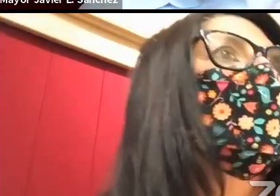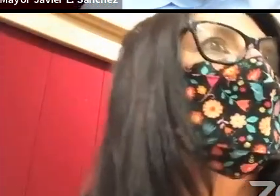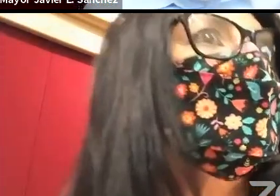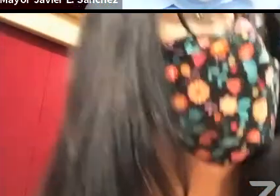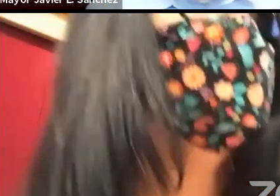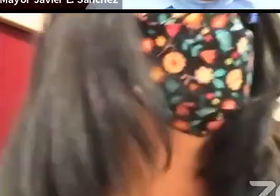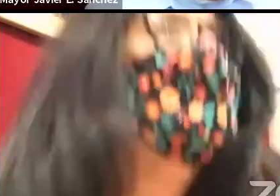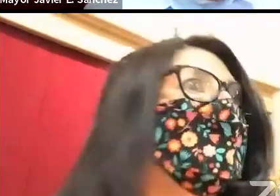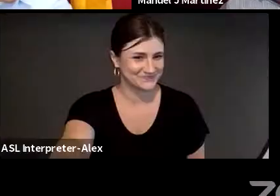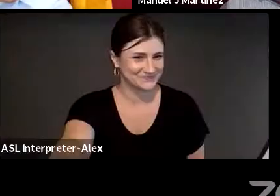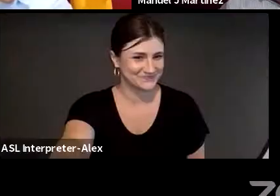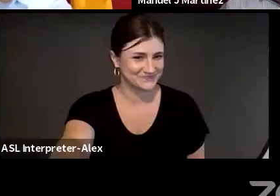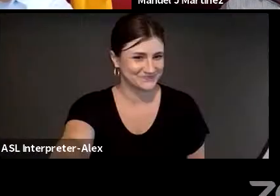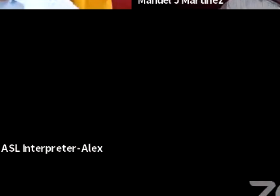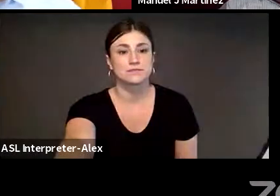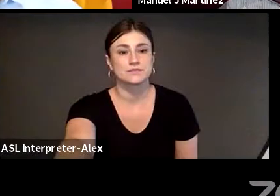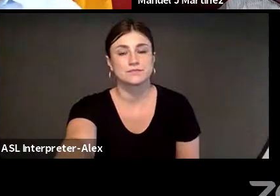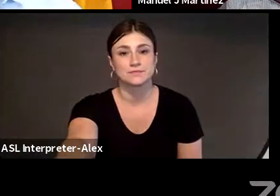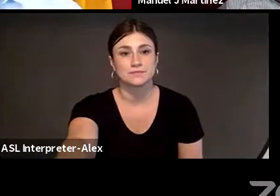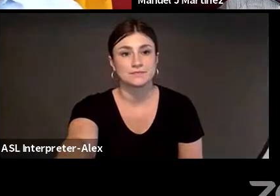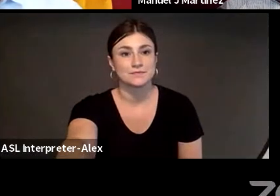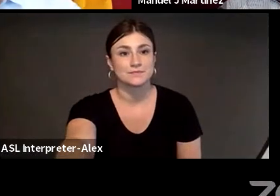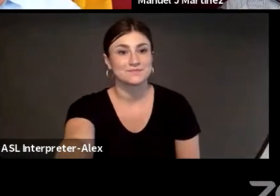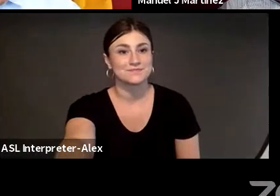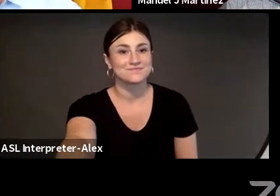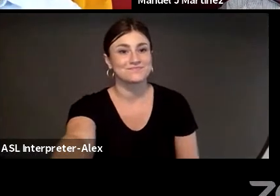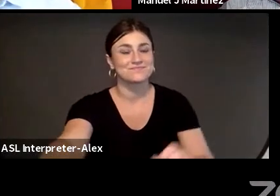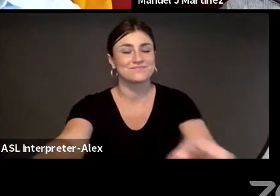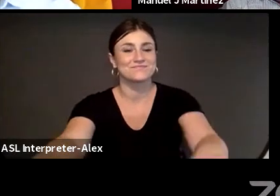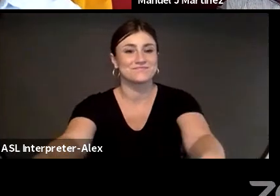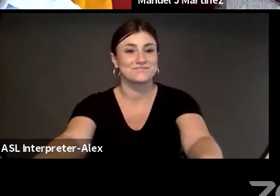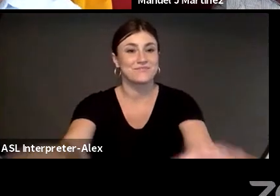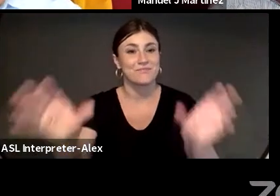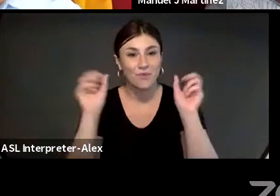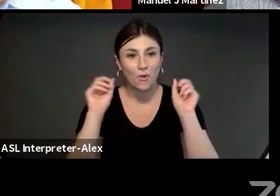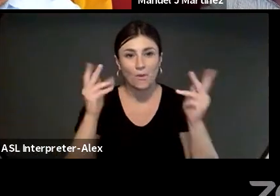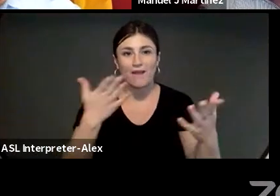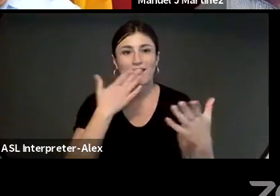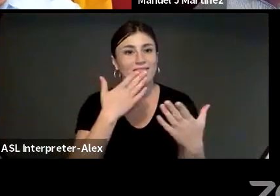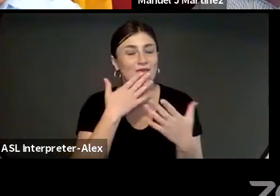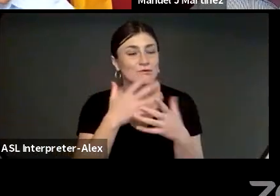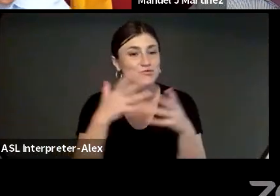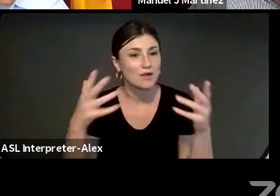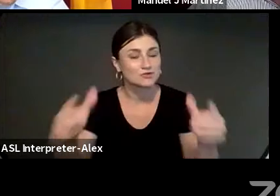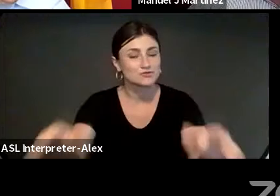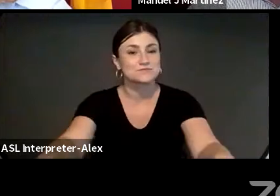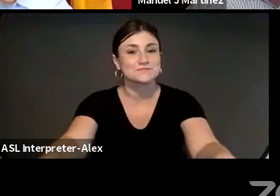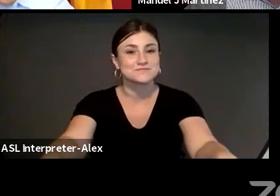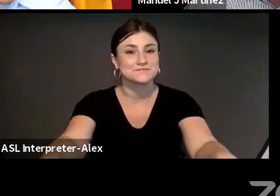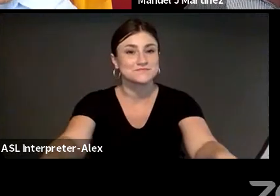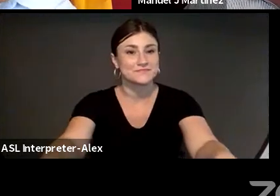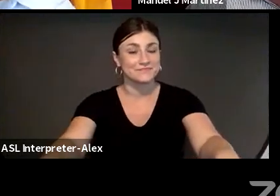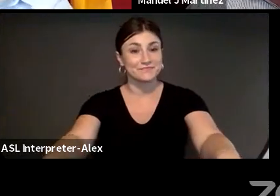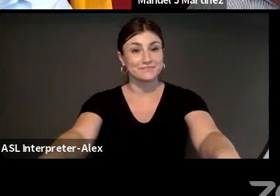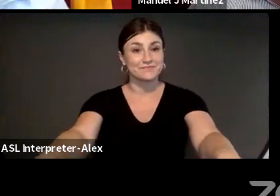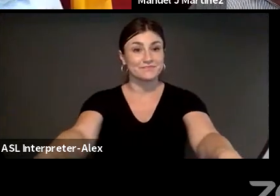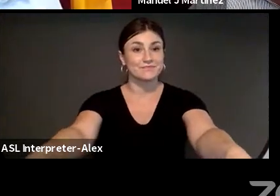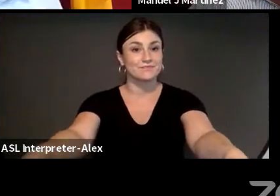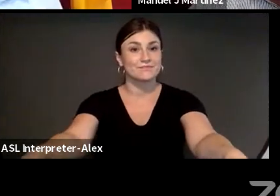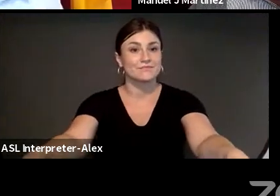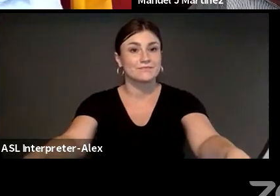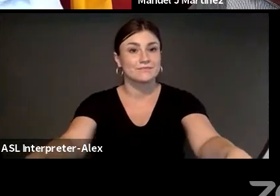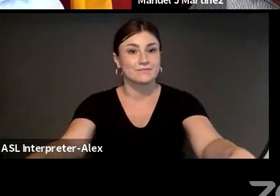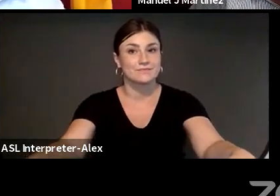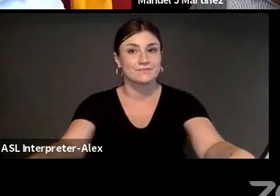All right, very well. Thank you very much for your indulgence. It is now 7:48. We're now out of recess and we